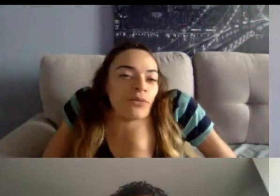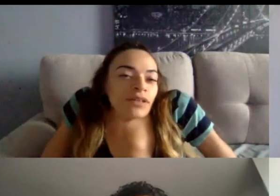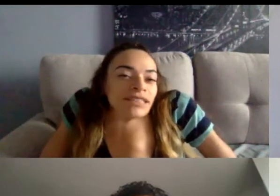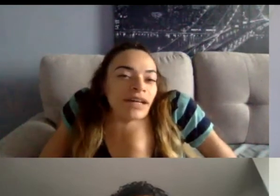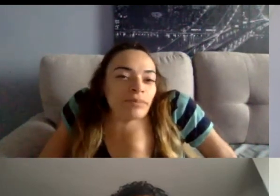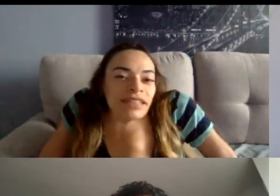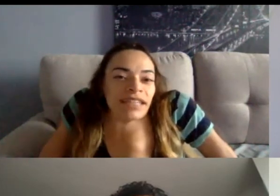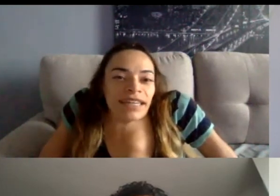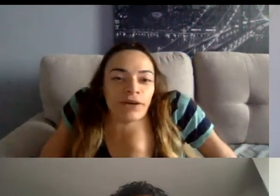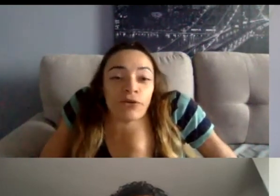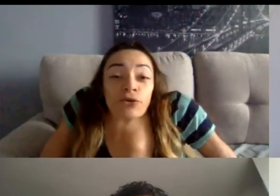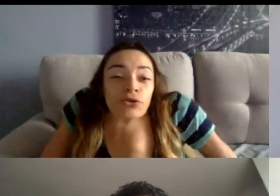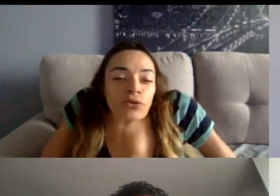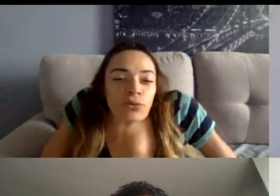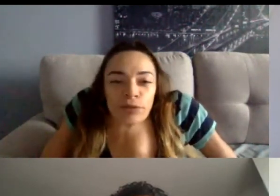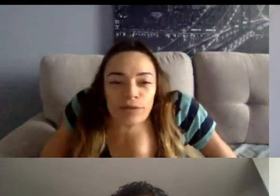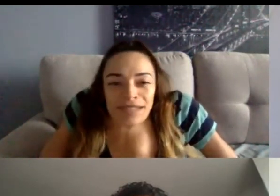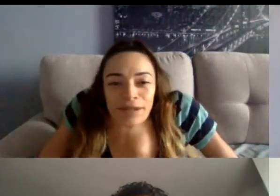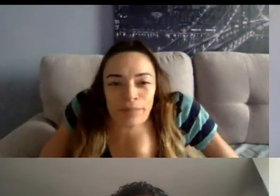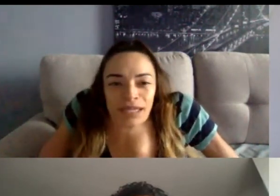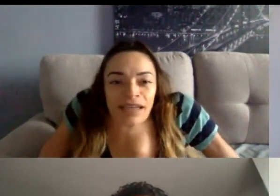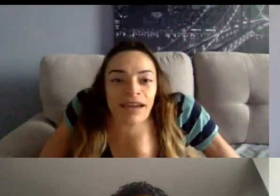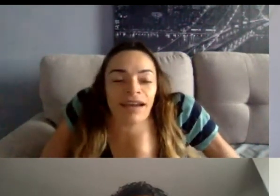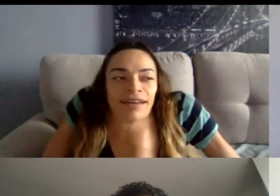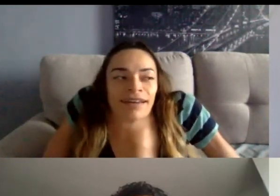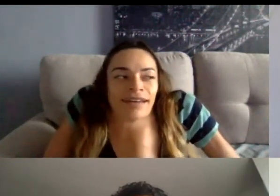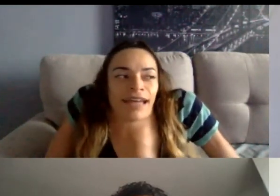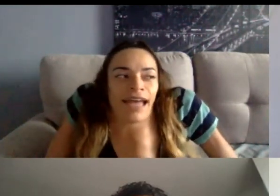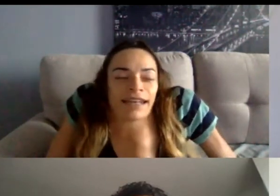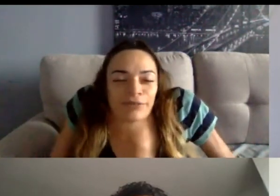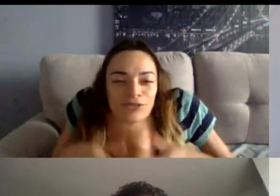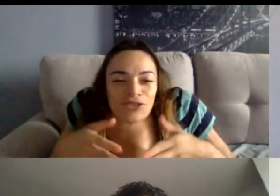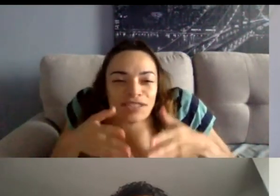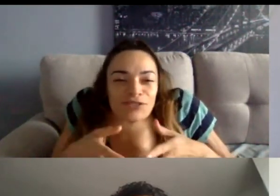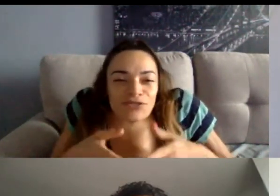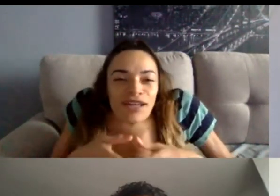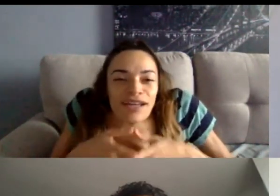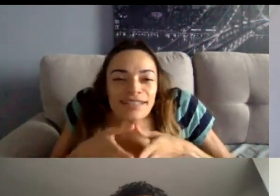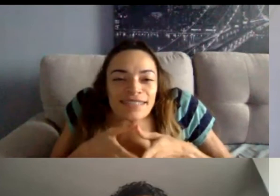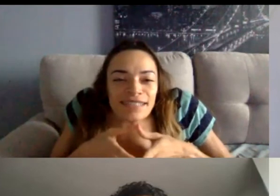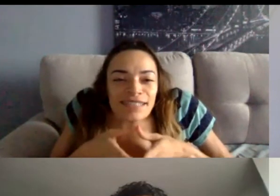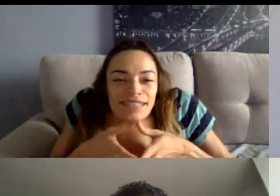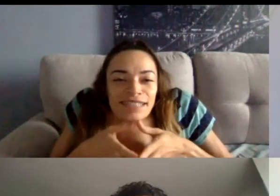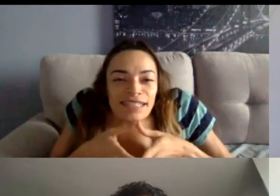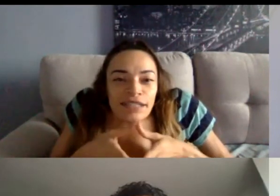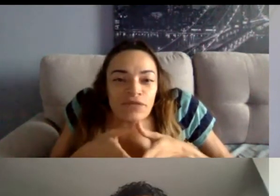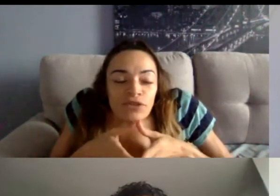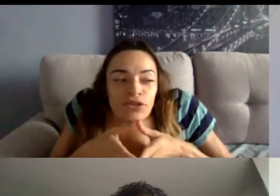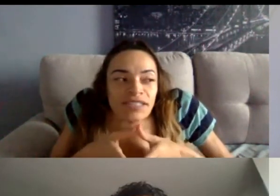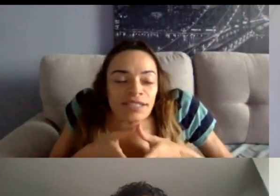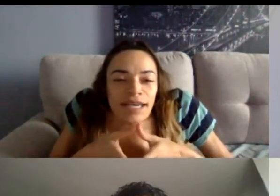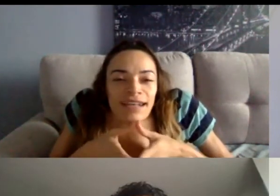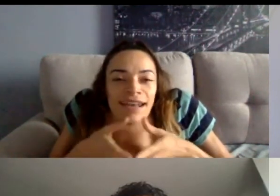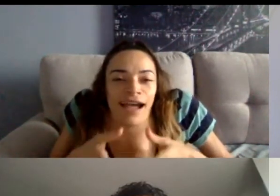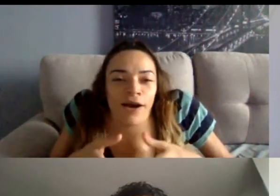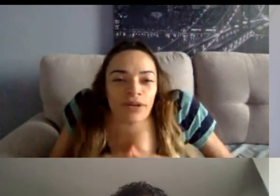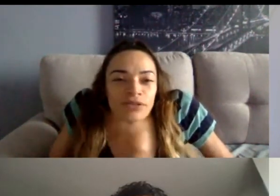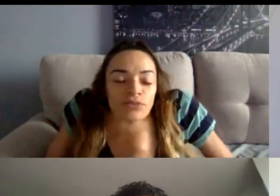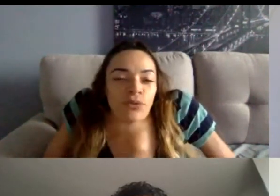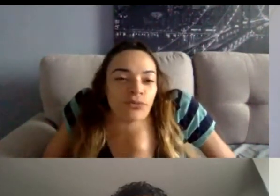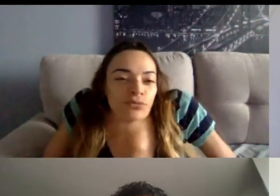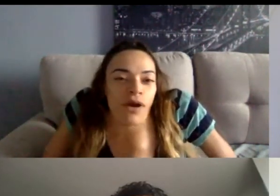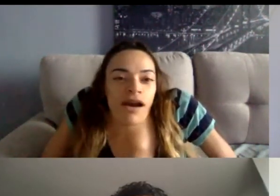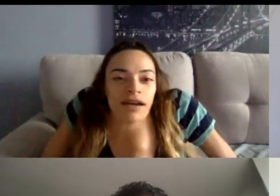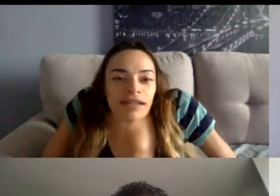like a one-time thing, or who knew what it was going to be, and it was just centralized in the city for New York City, and now